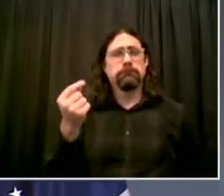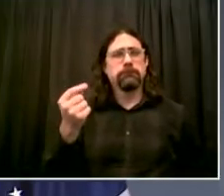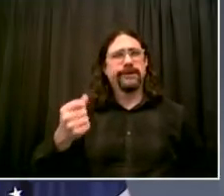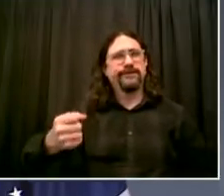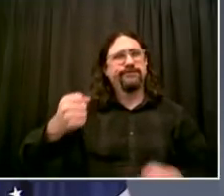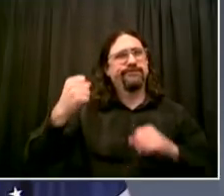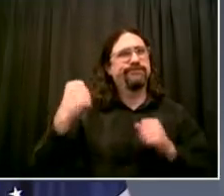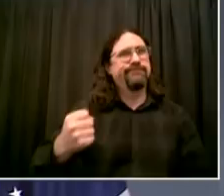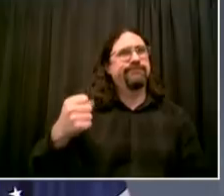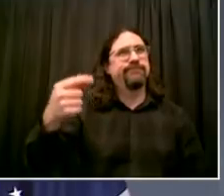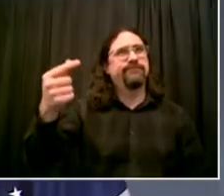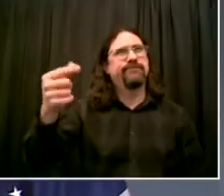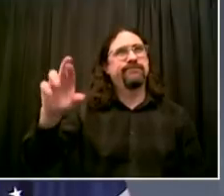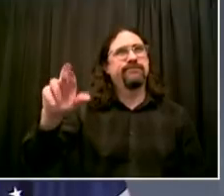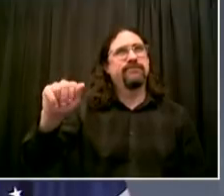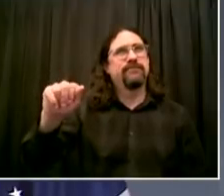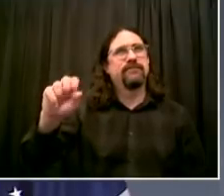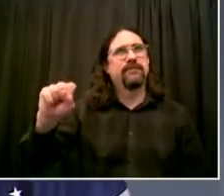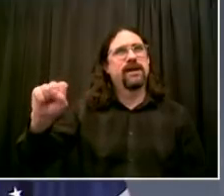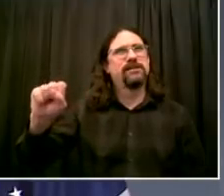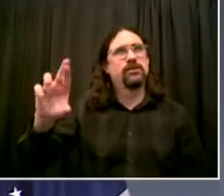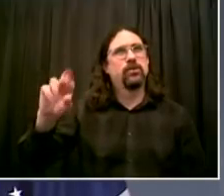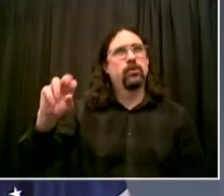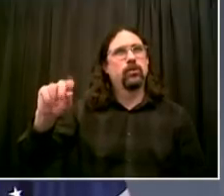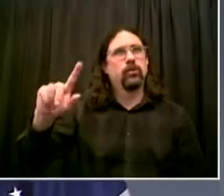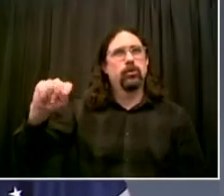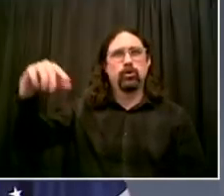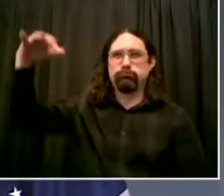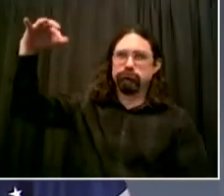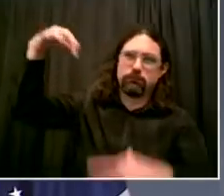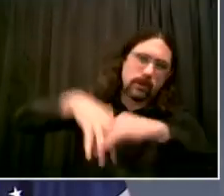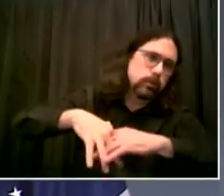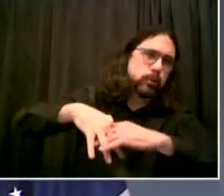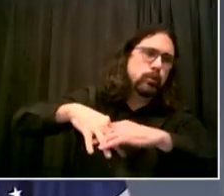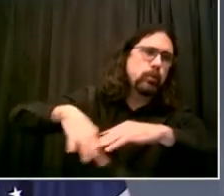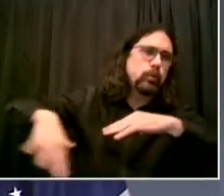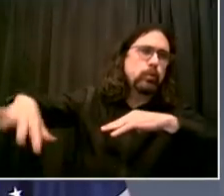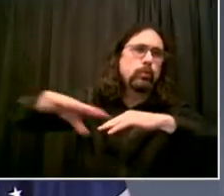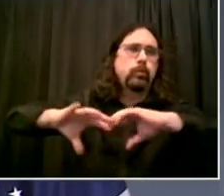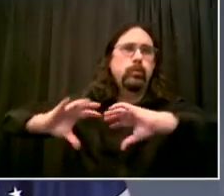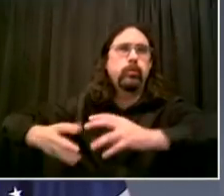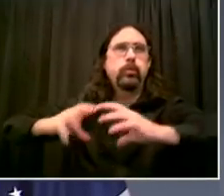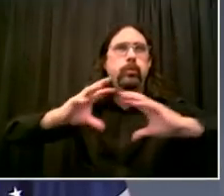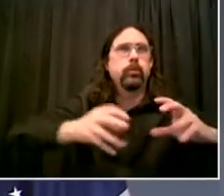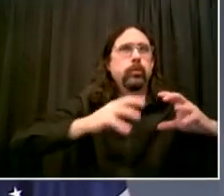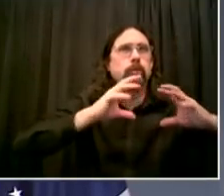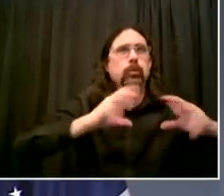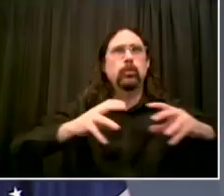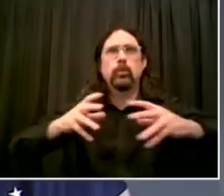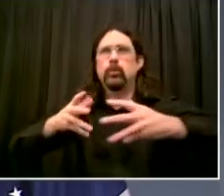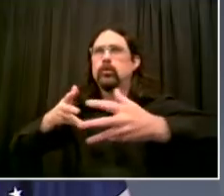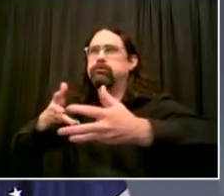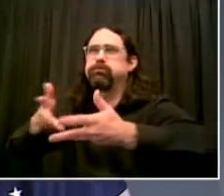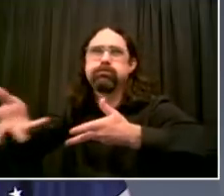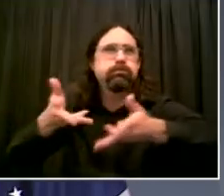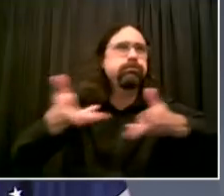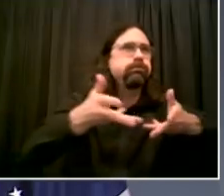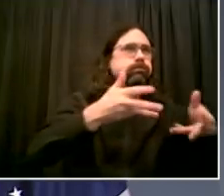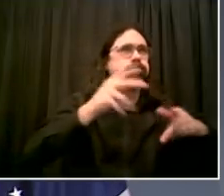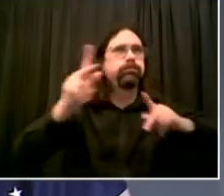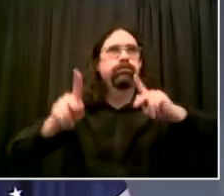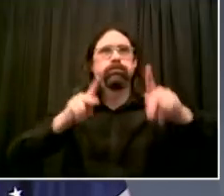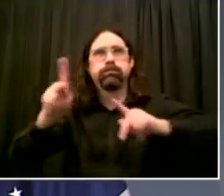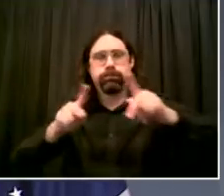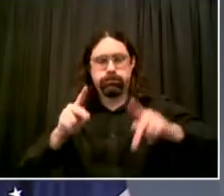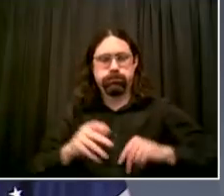talk about today. I want to talk about the crisis management system, the Cure Violence movement, the way that